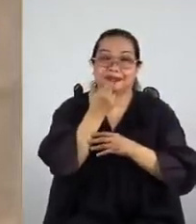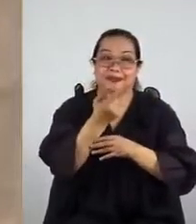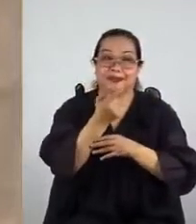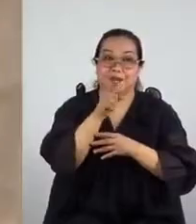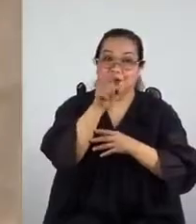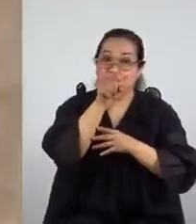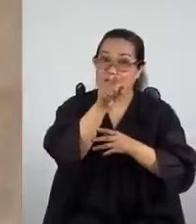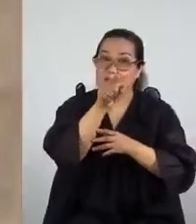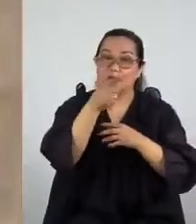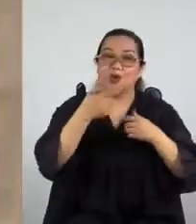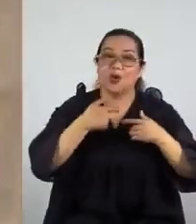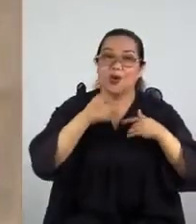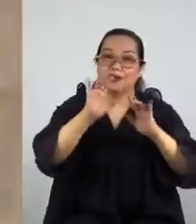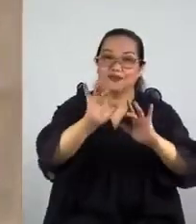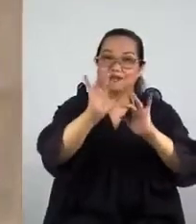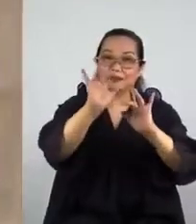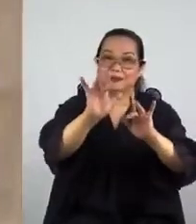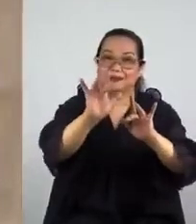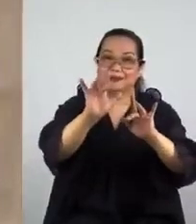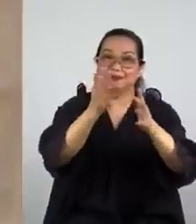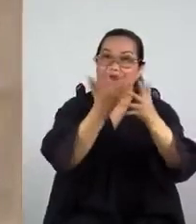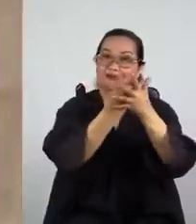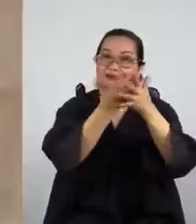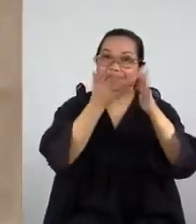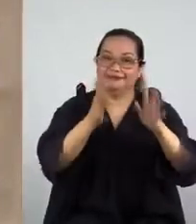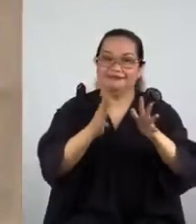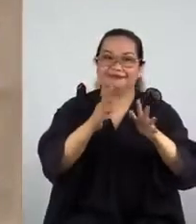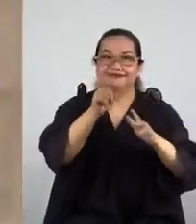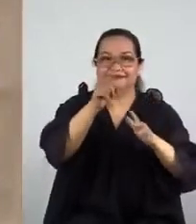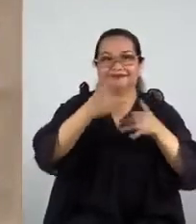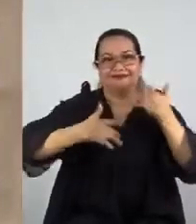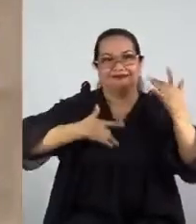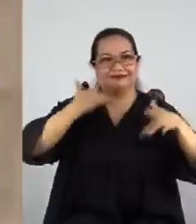For you had compassion on those in prison, and